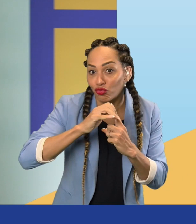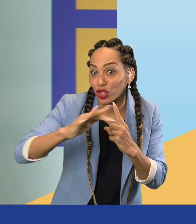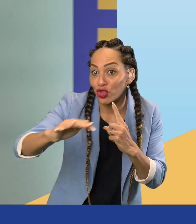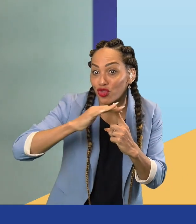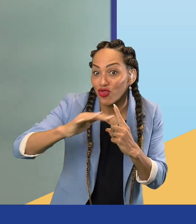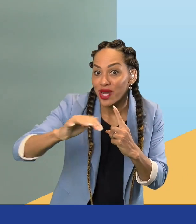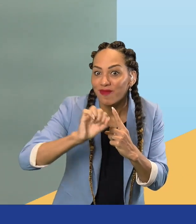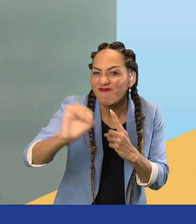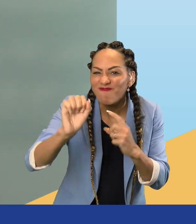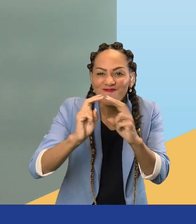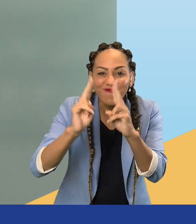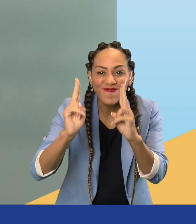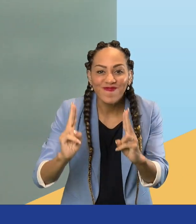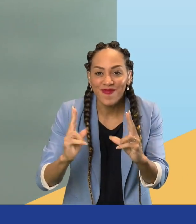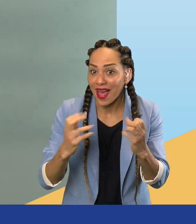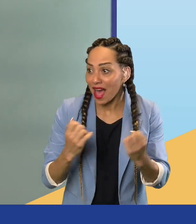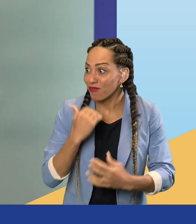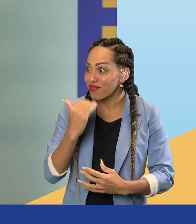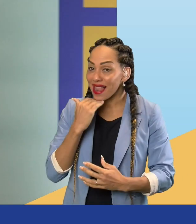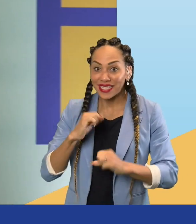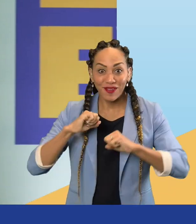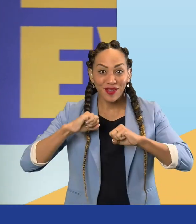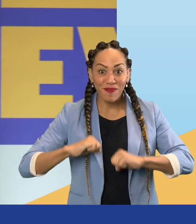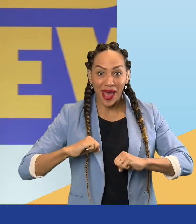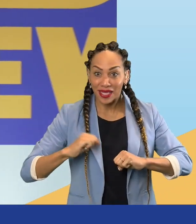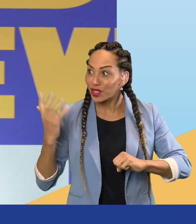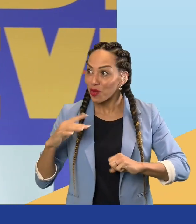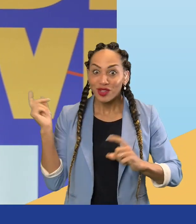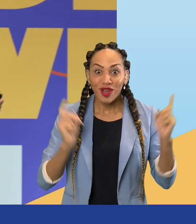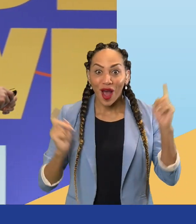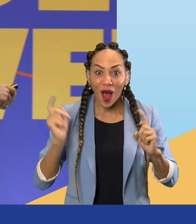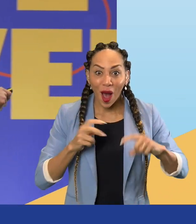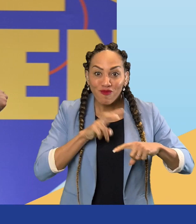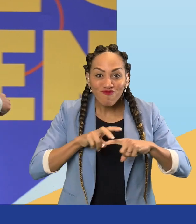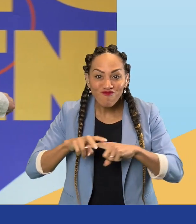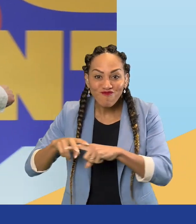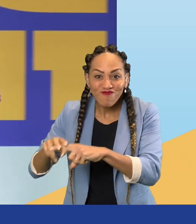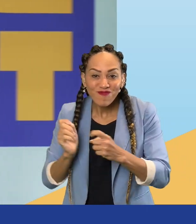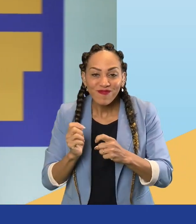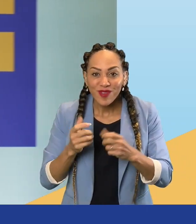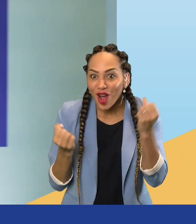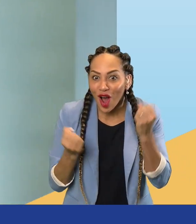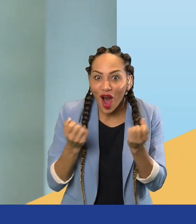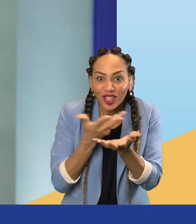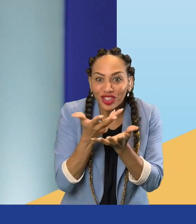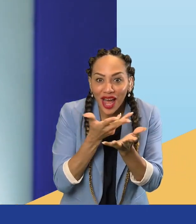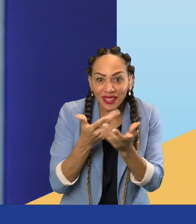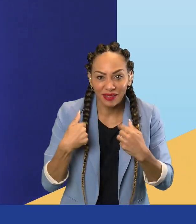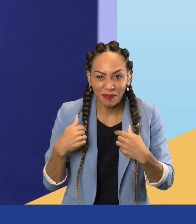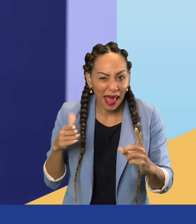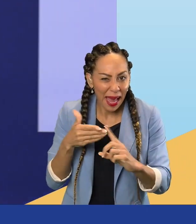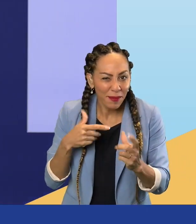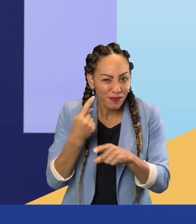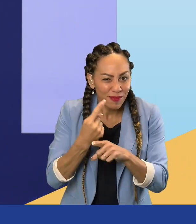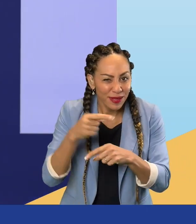got lots of space in the audience if anyone wants to come and have a chat about cars. That's what I'm here for today. So, good morning. It's great to see so many